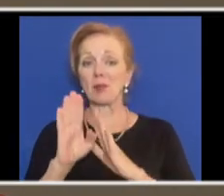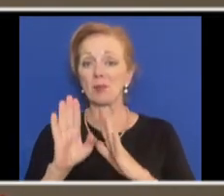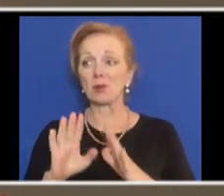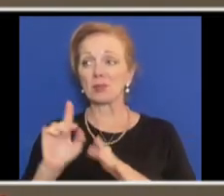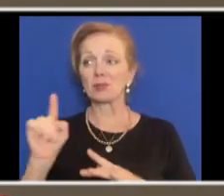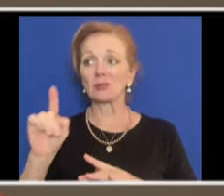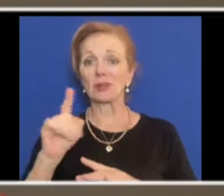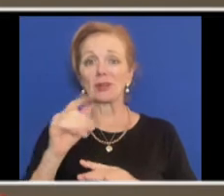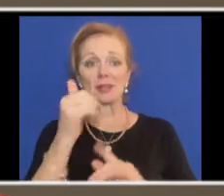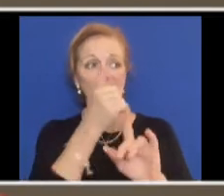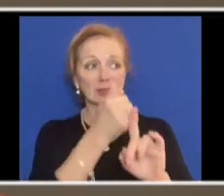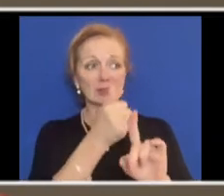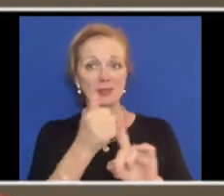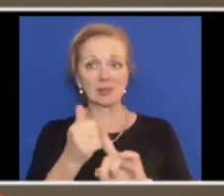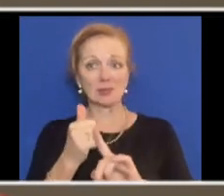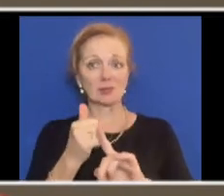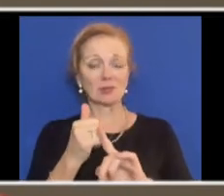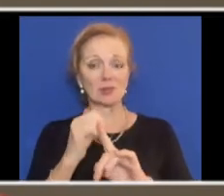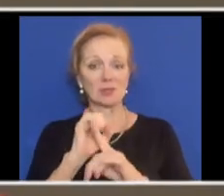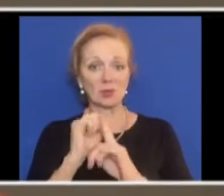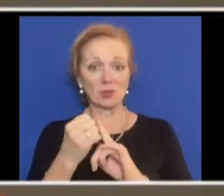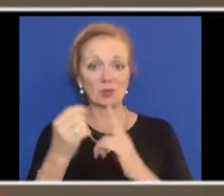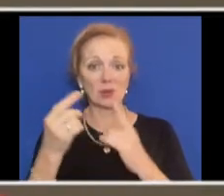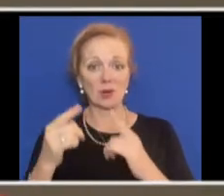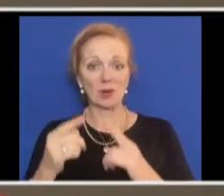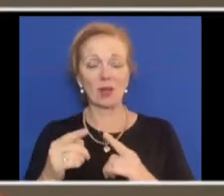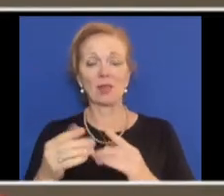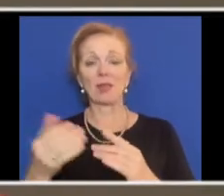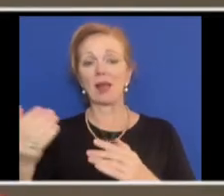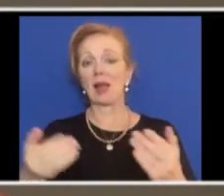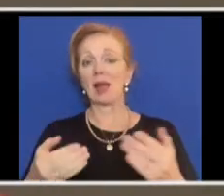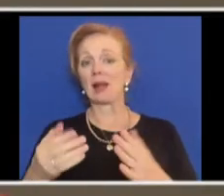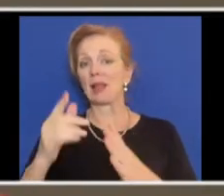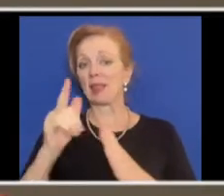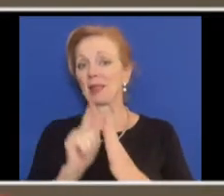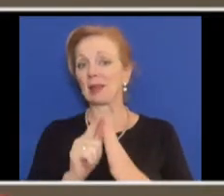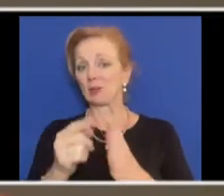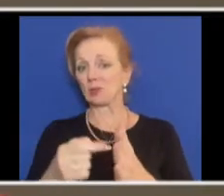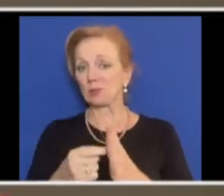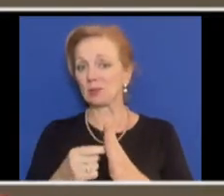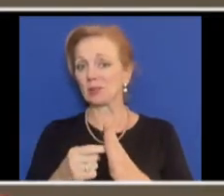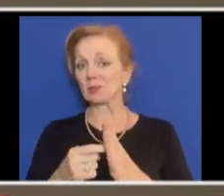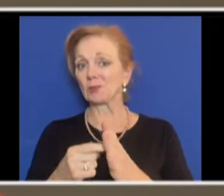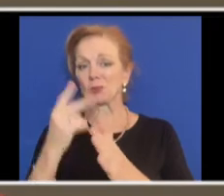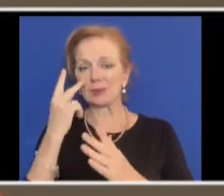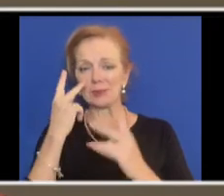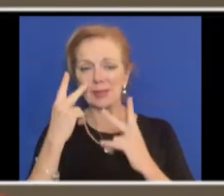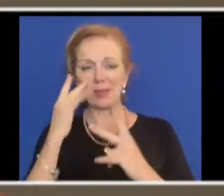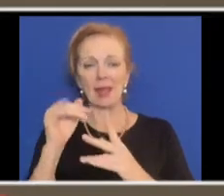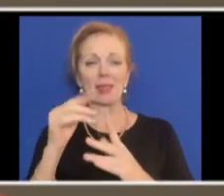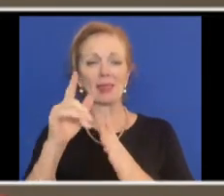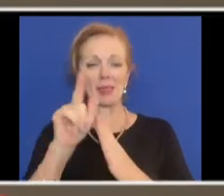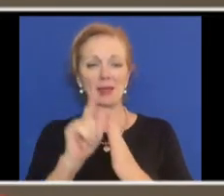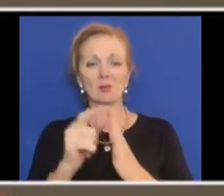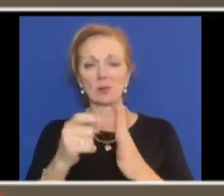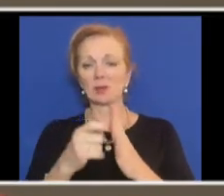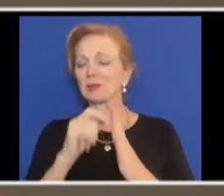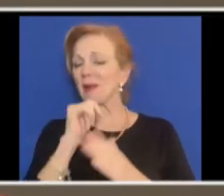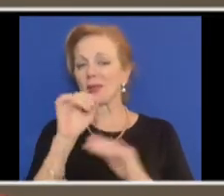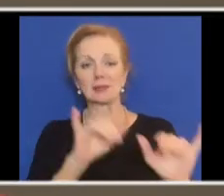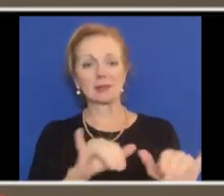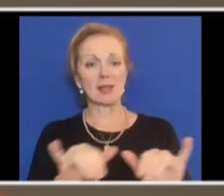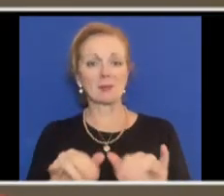each one of the cases we had they hire legal representation and you see the legal representation so it's not the same